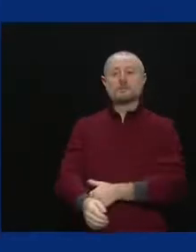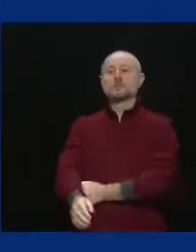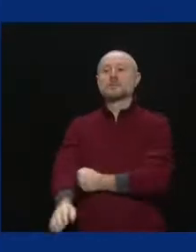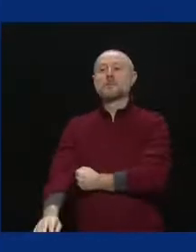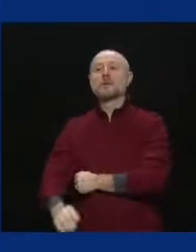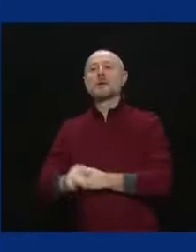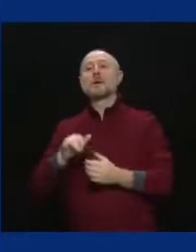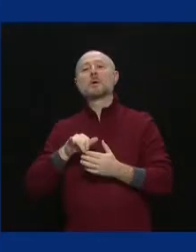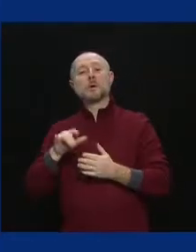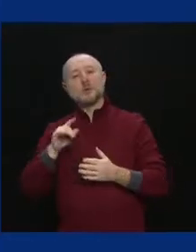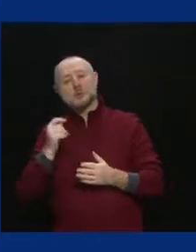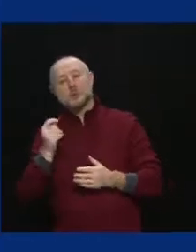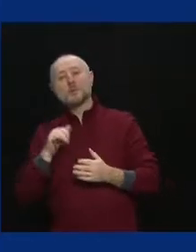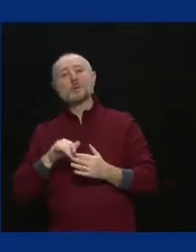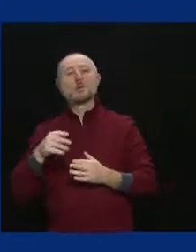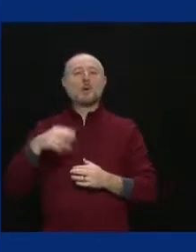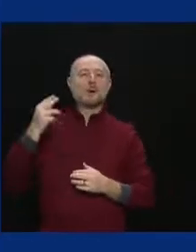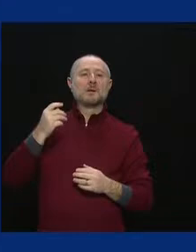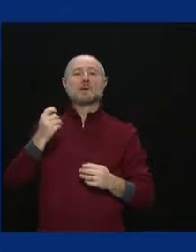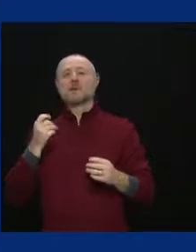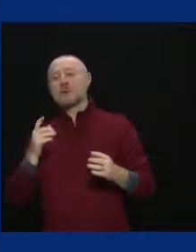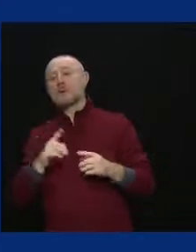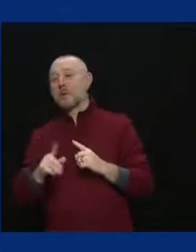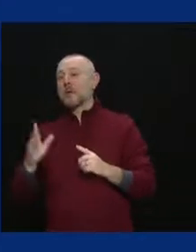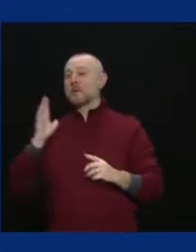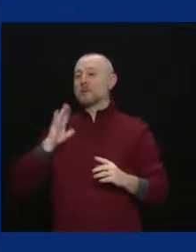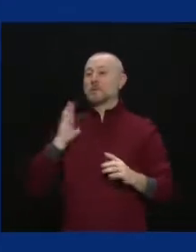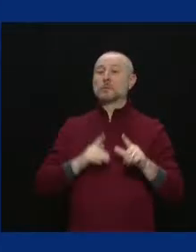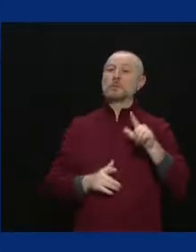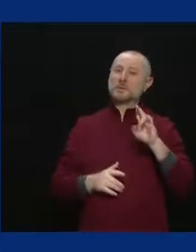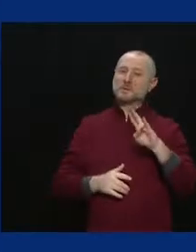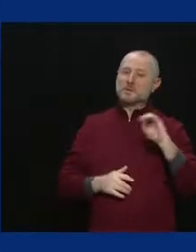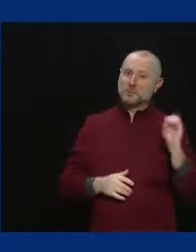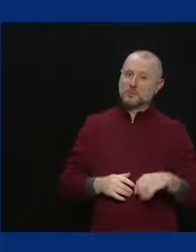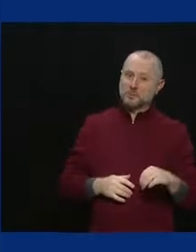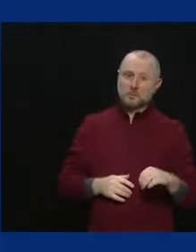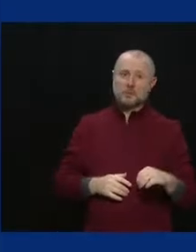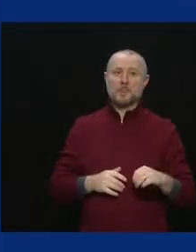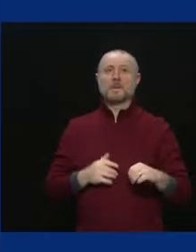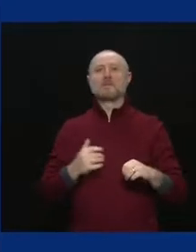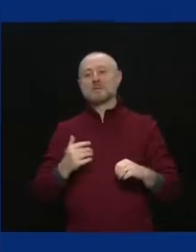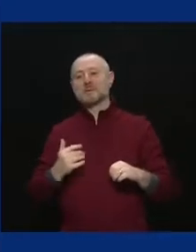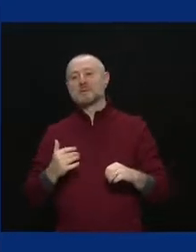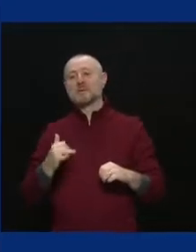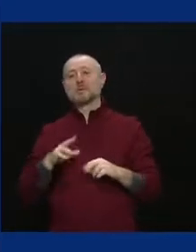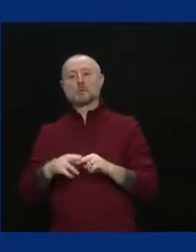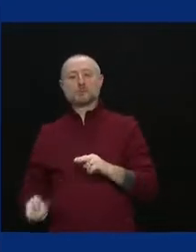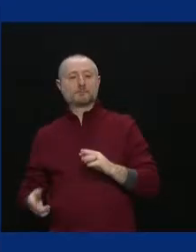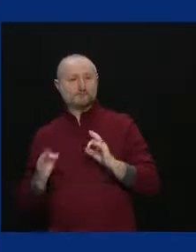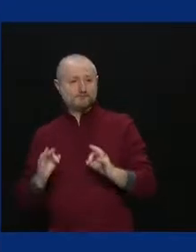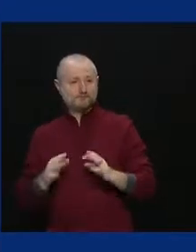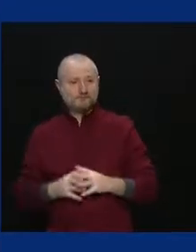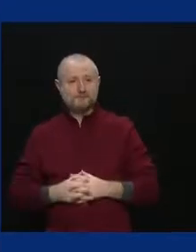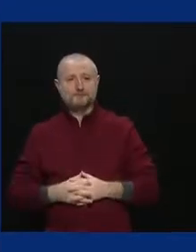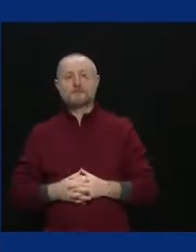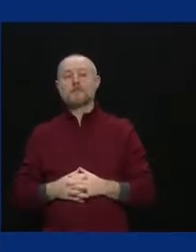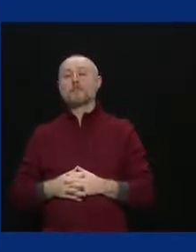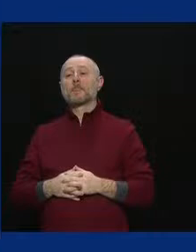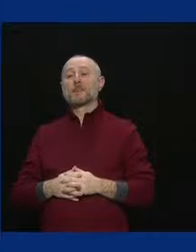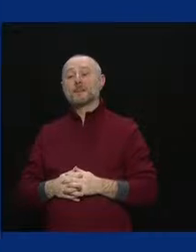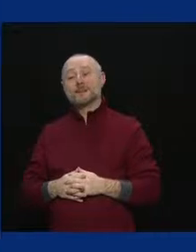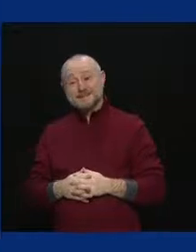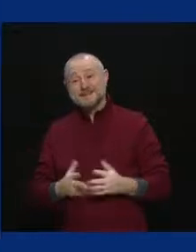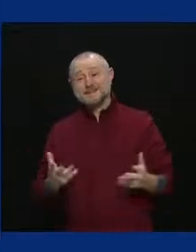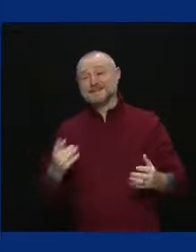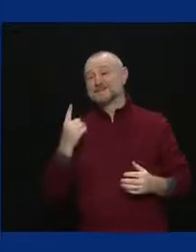about 11%, but down from 27%. So we've dropped significantly in the last couple of weeks. But a lagging indicator